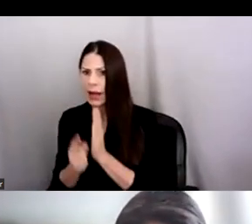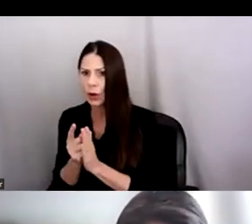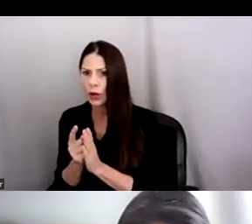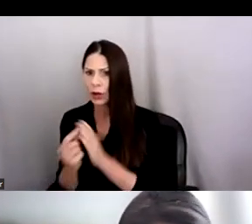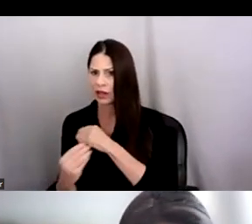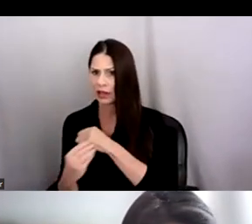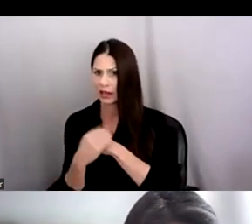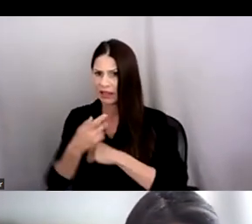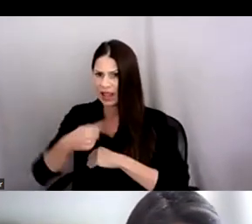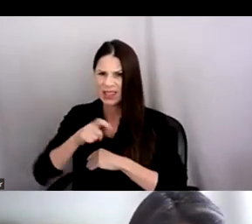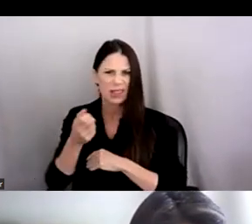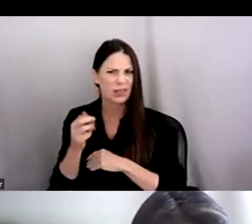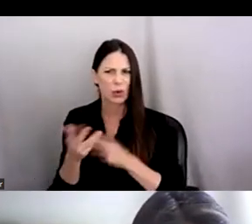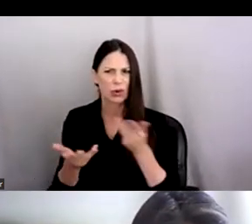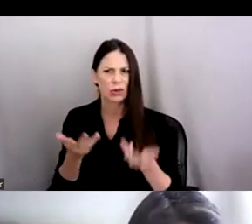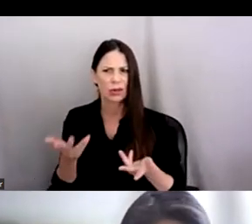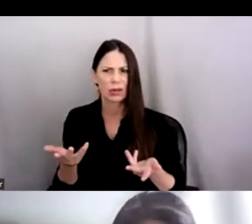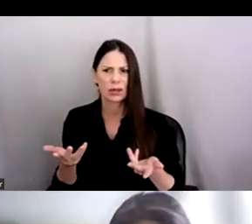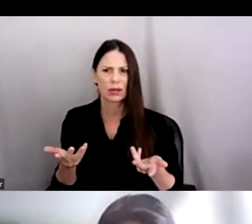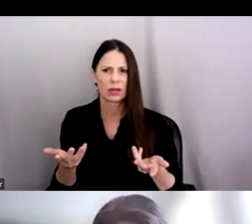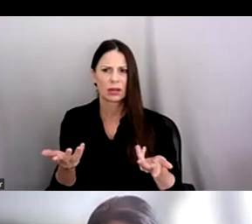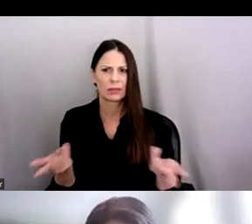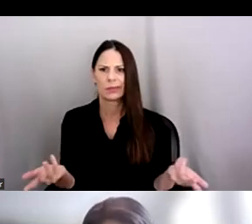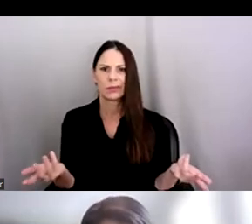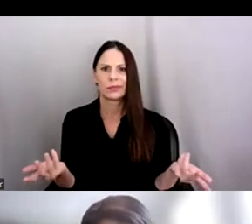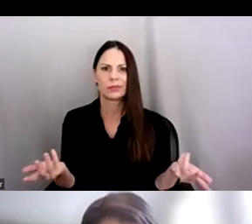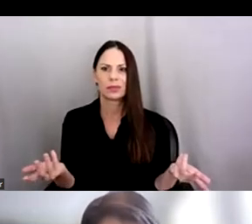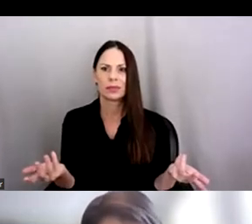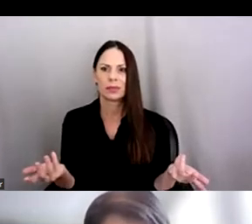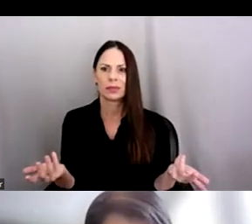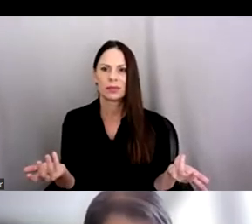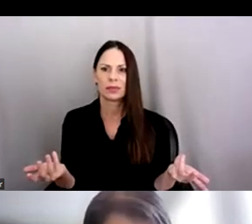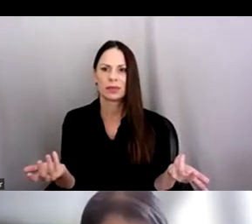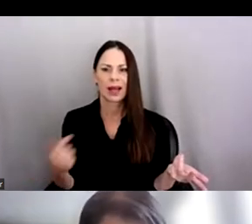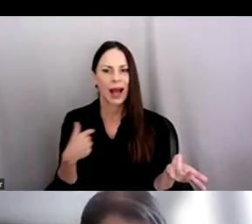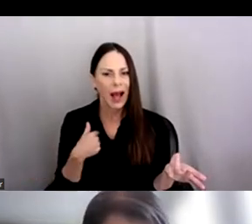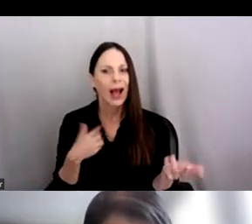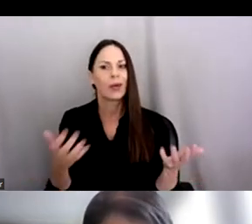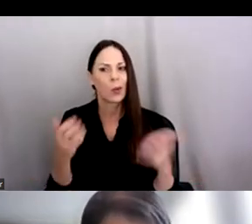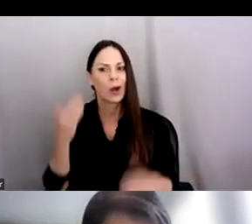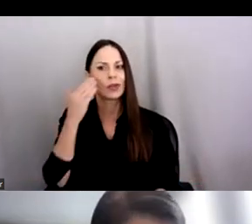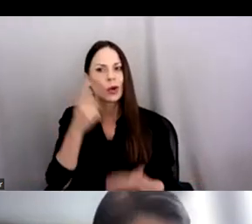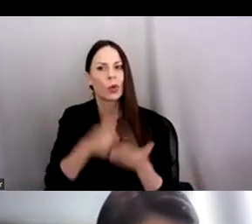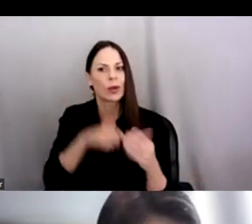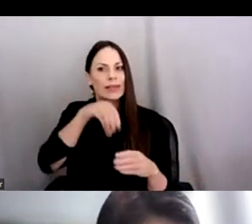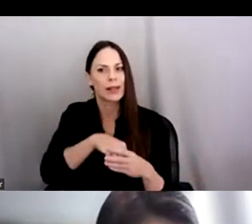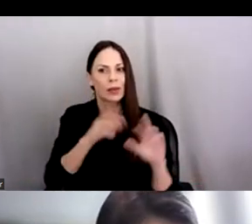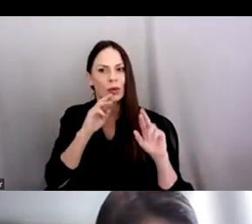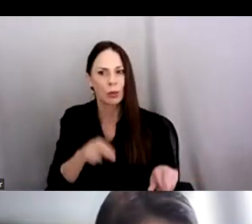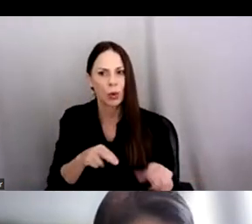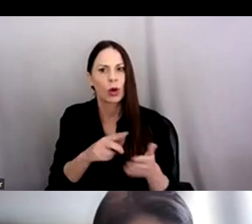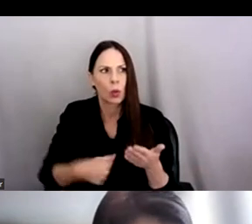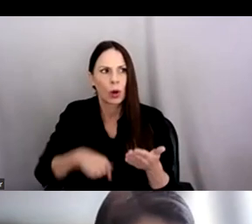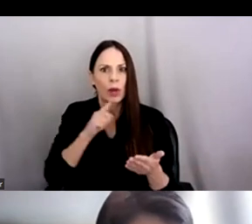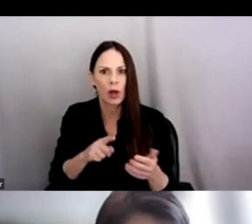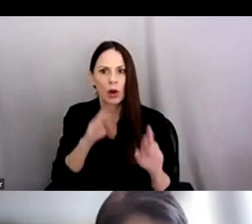whatever. Because yeah, I want to know what's in the report and what we're reporting and going through it, not just